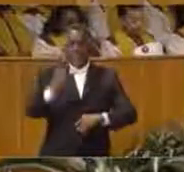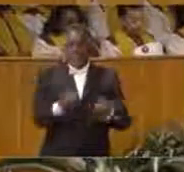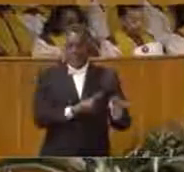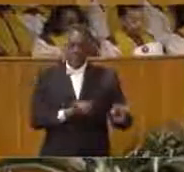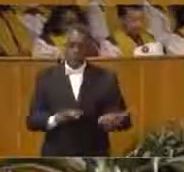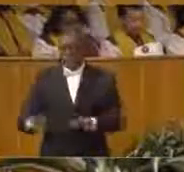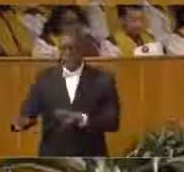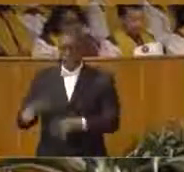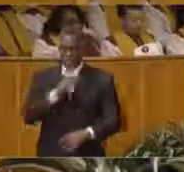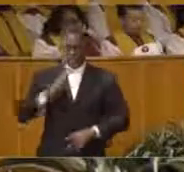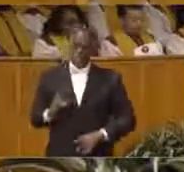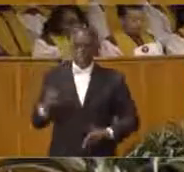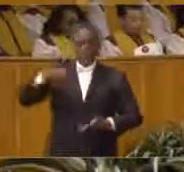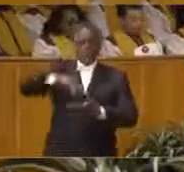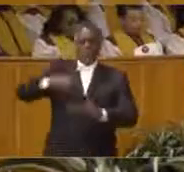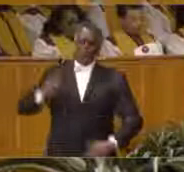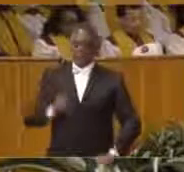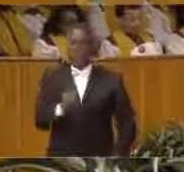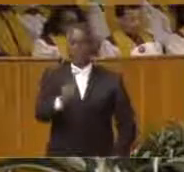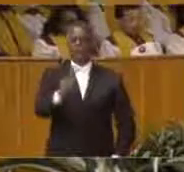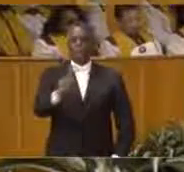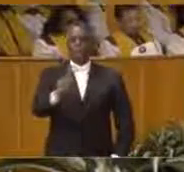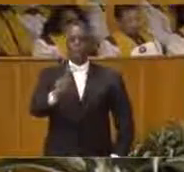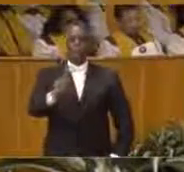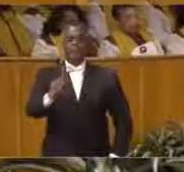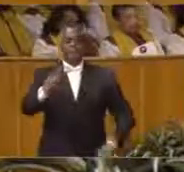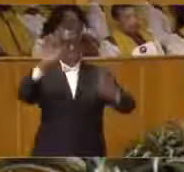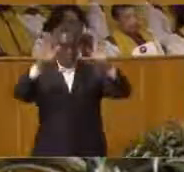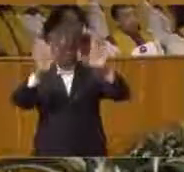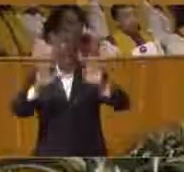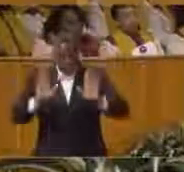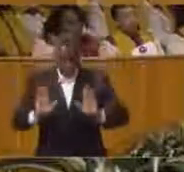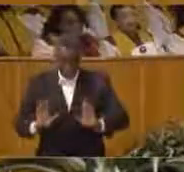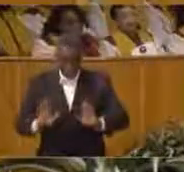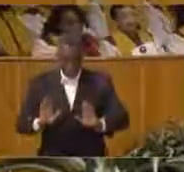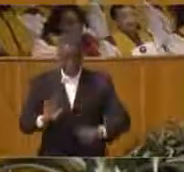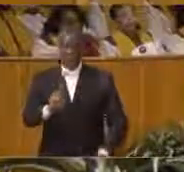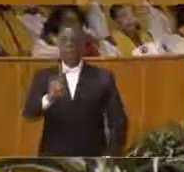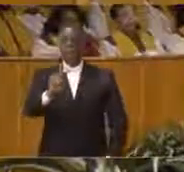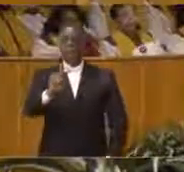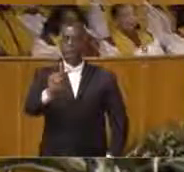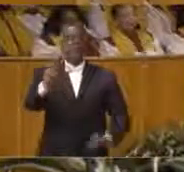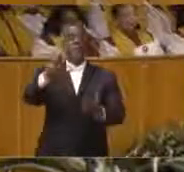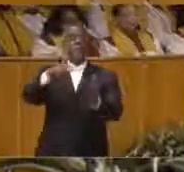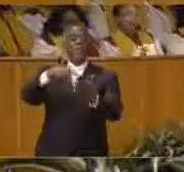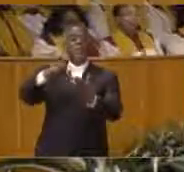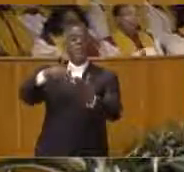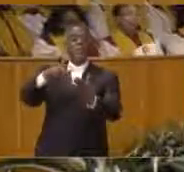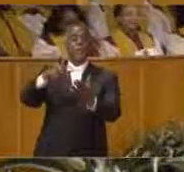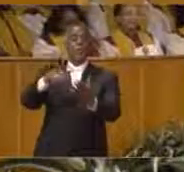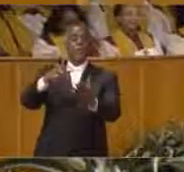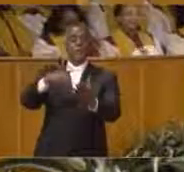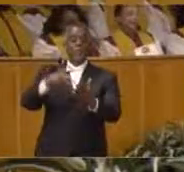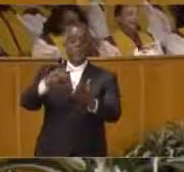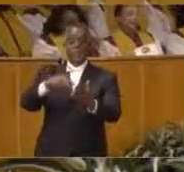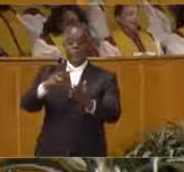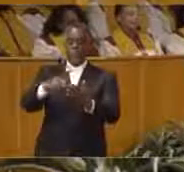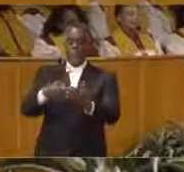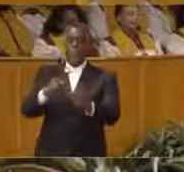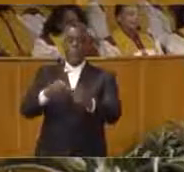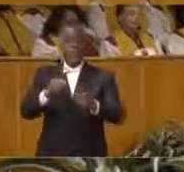played, a deacon would get up. And every Sunday, he read out of Malachi